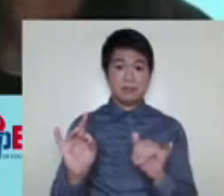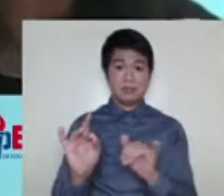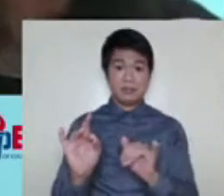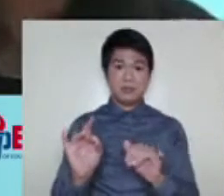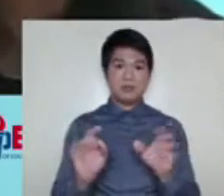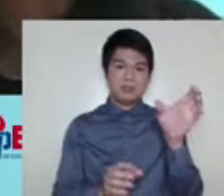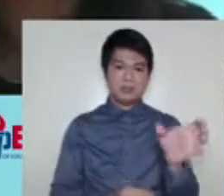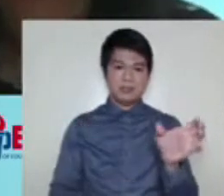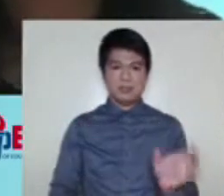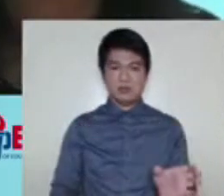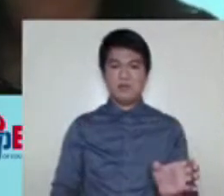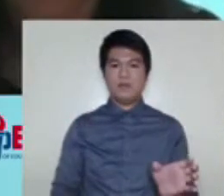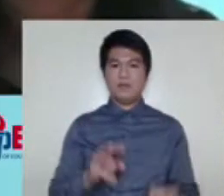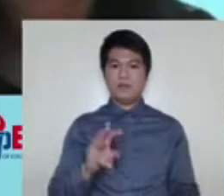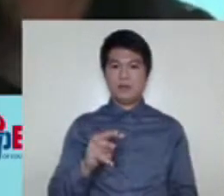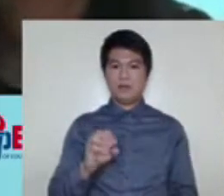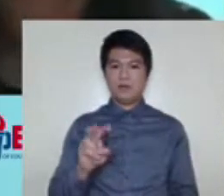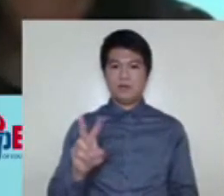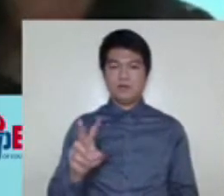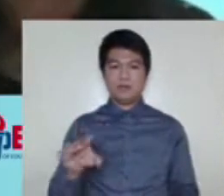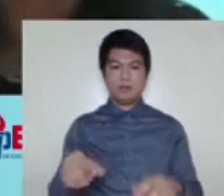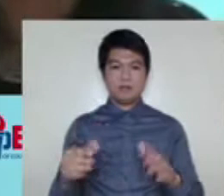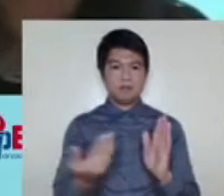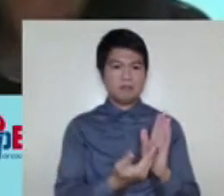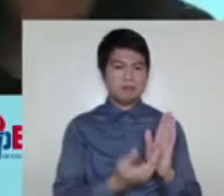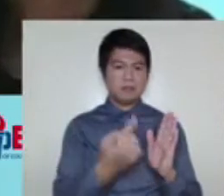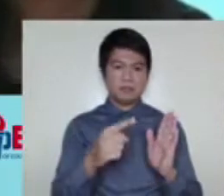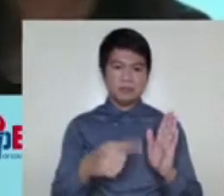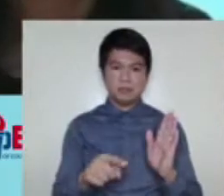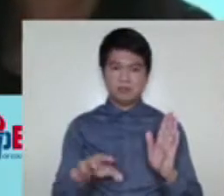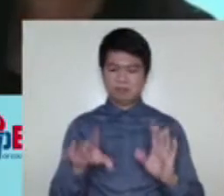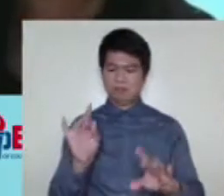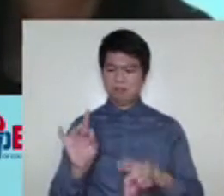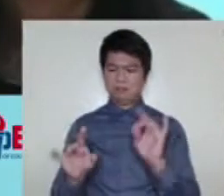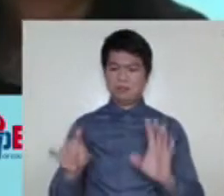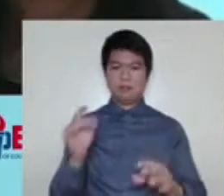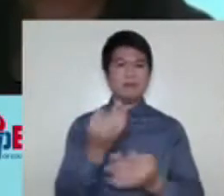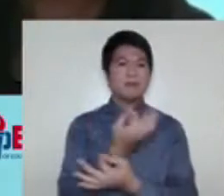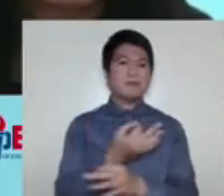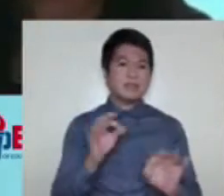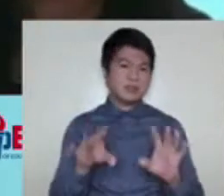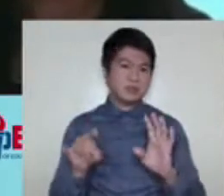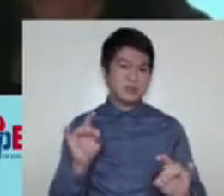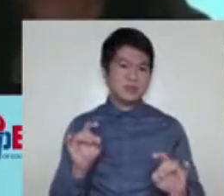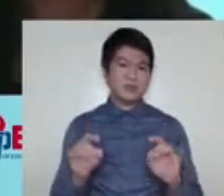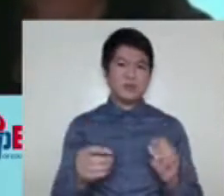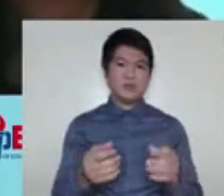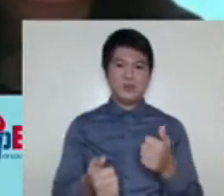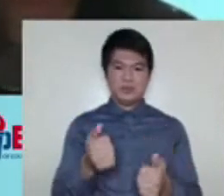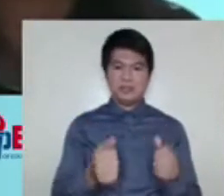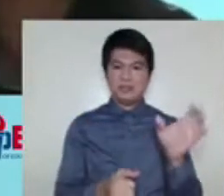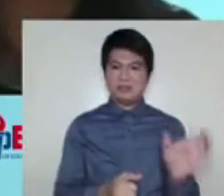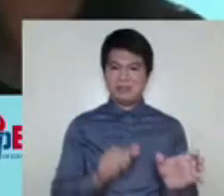the teacher has the freedom to choose which set they want to prepare or submit based on their context. So again, set